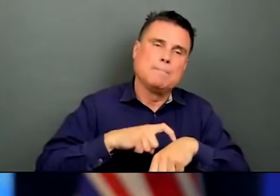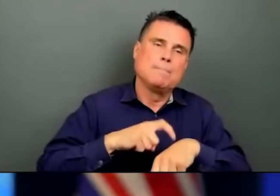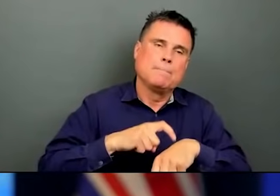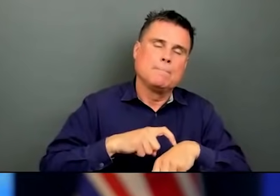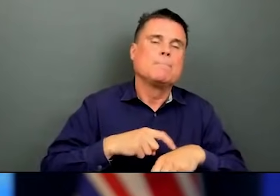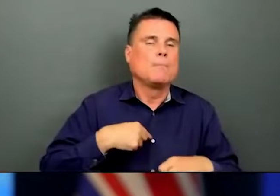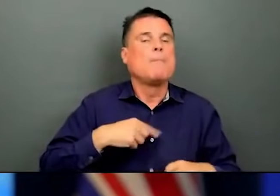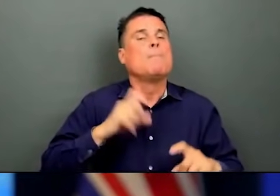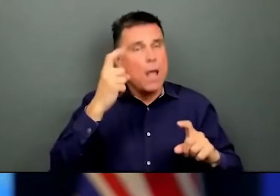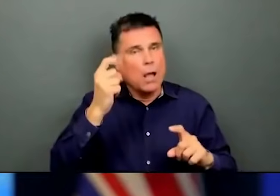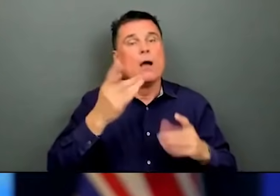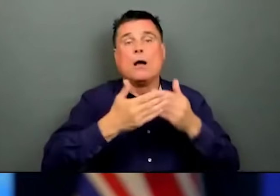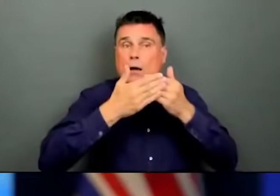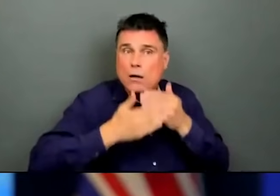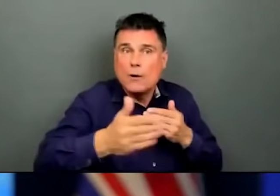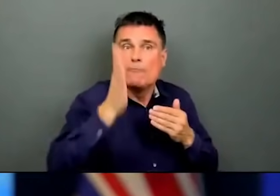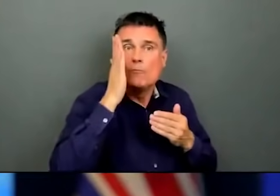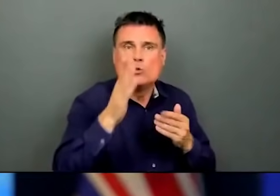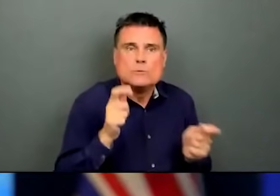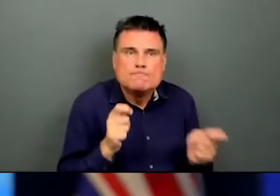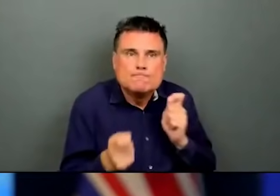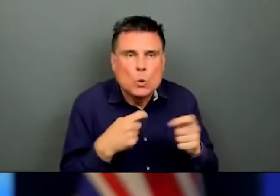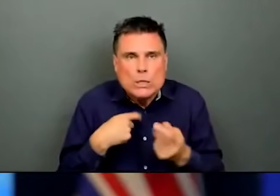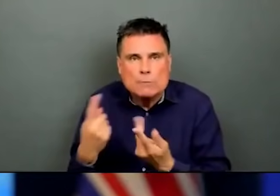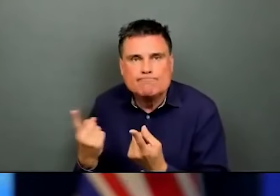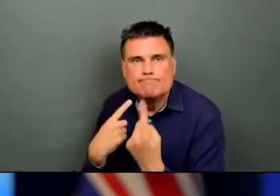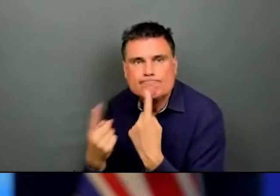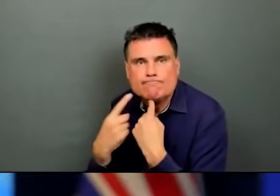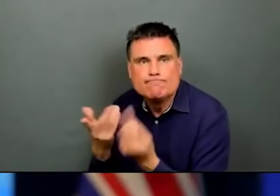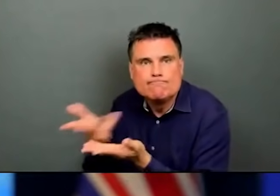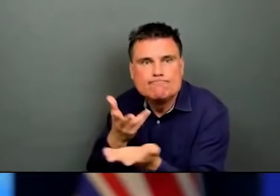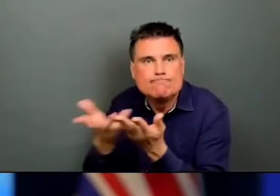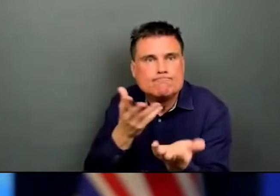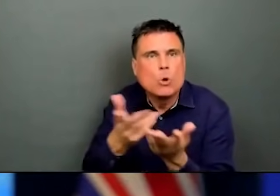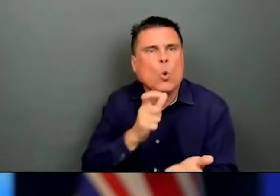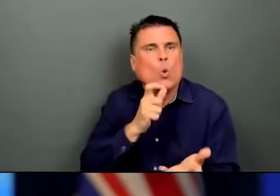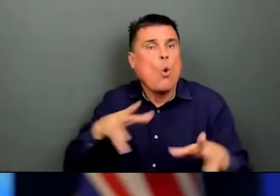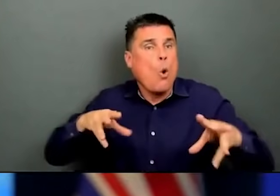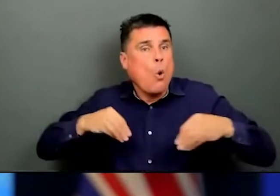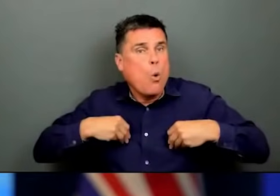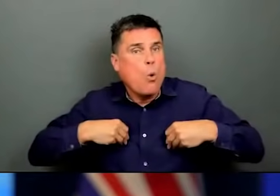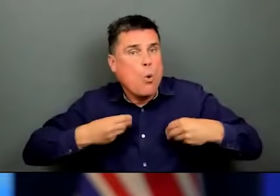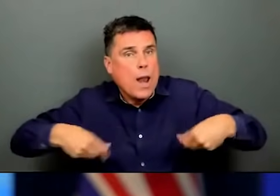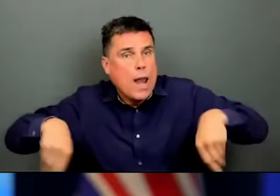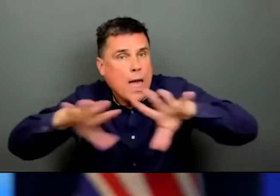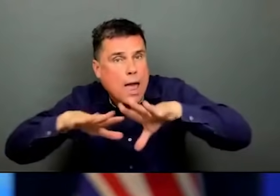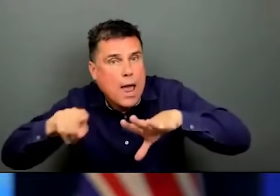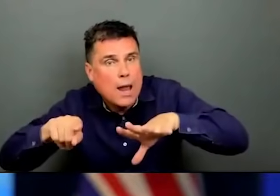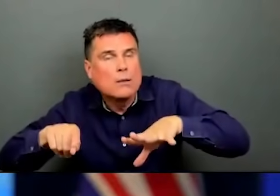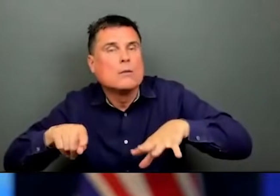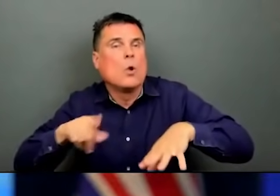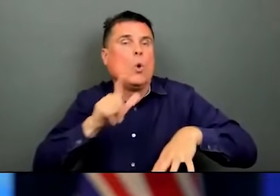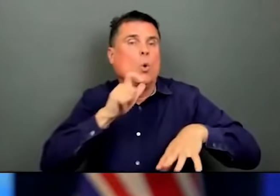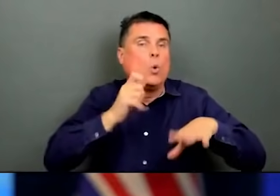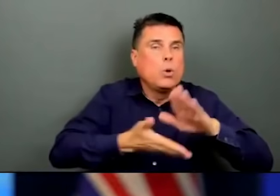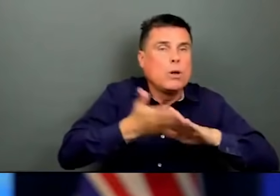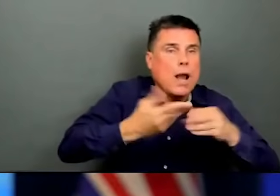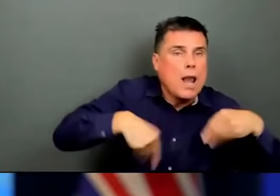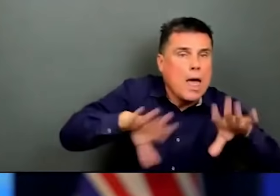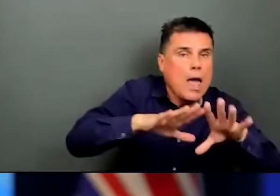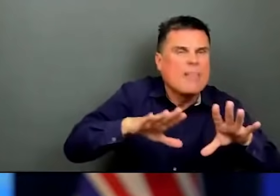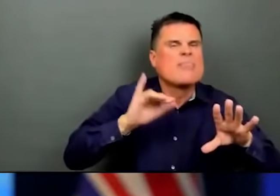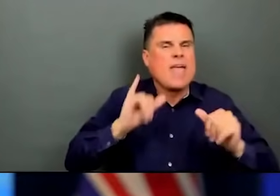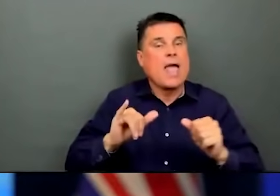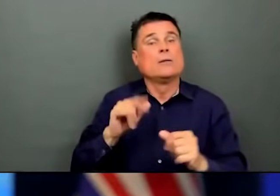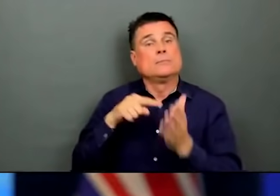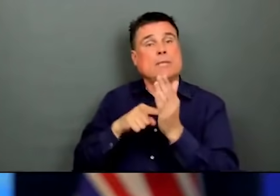the primary recommendation is to work with title holders, as we have with the Pachidat, the Didadat, and the Huayat, to come up to a